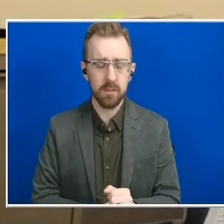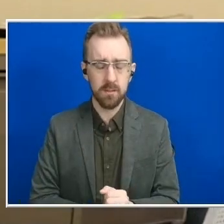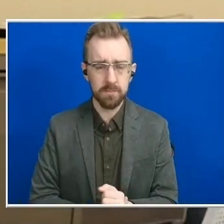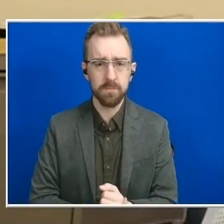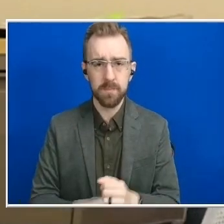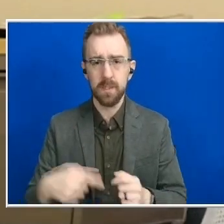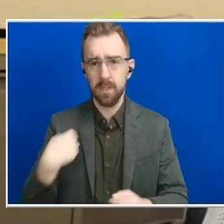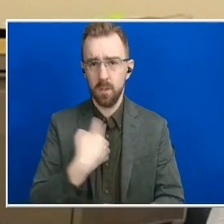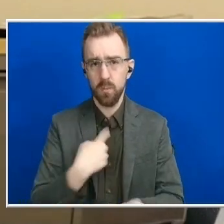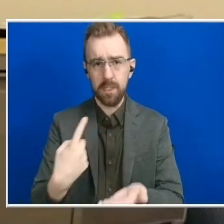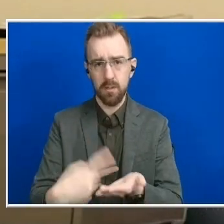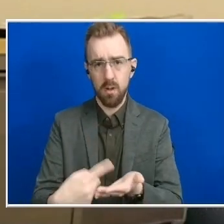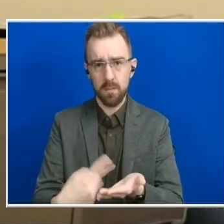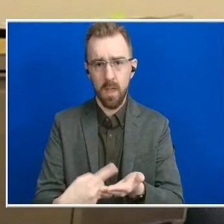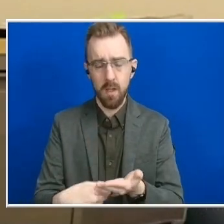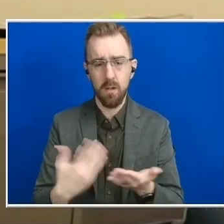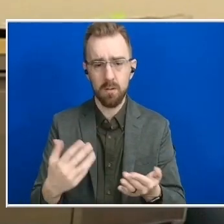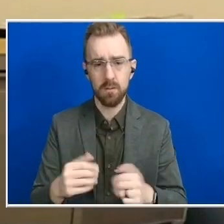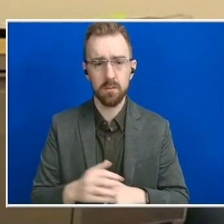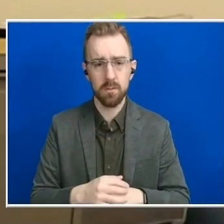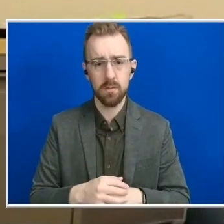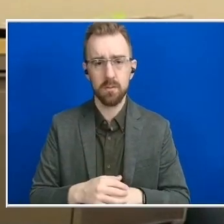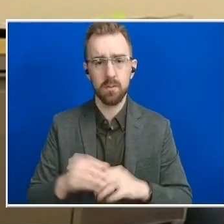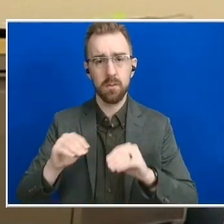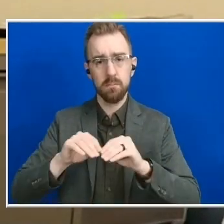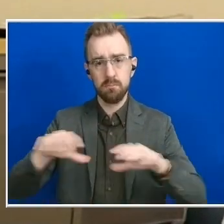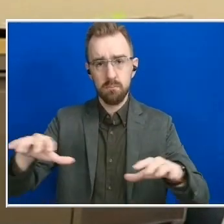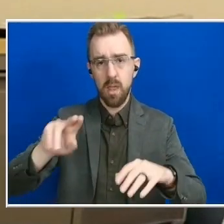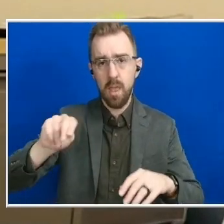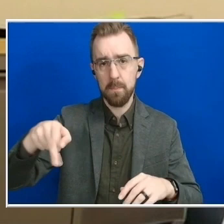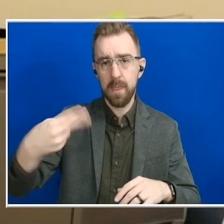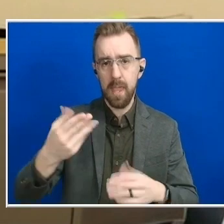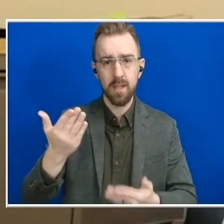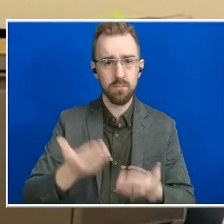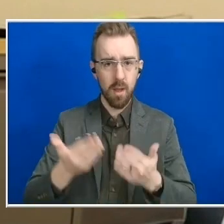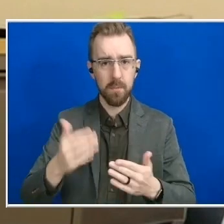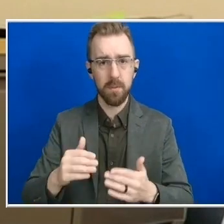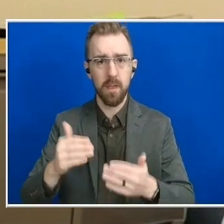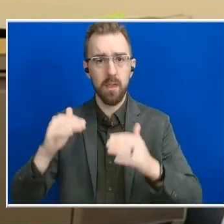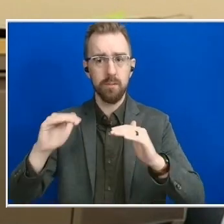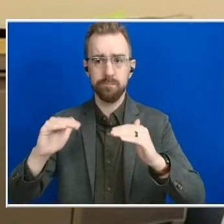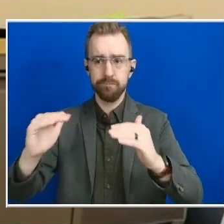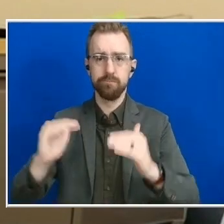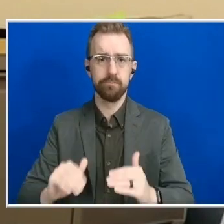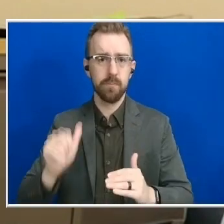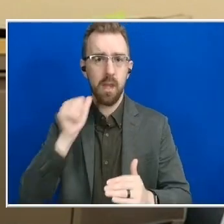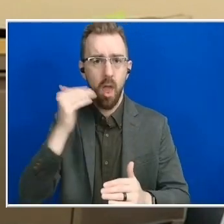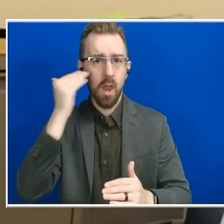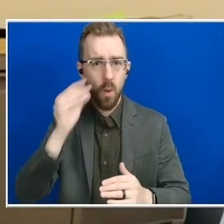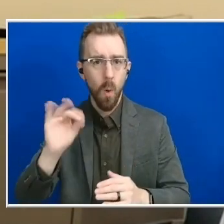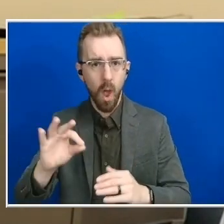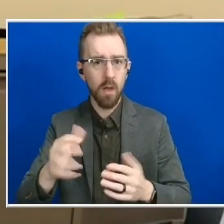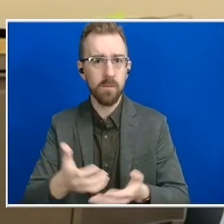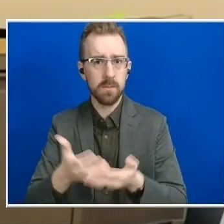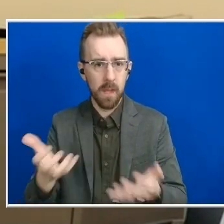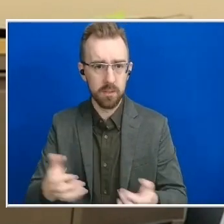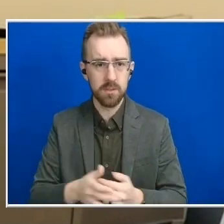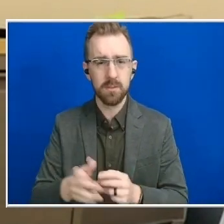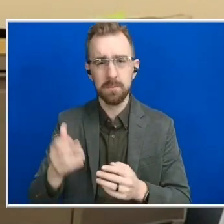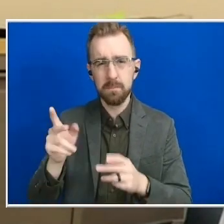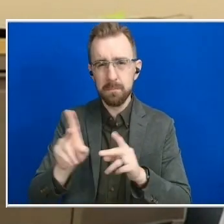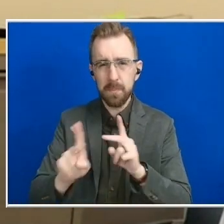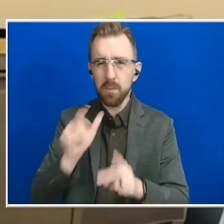about, the prevalence of NPH is probably dramatically underestimated. And I think one of the reasons is that people don't think about NPH.